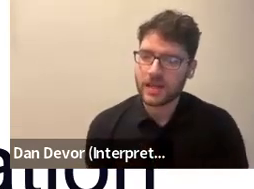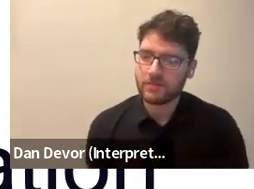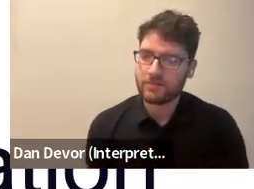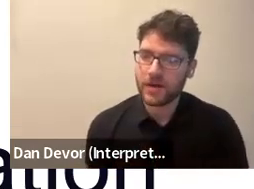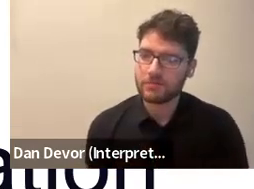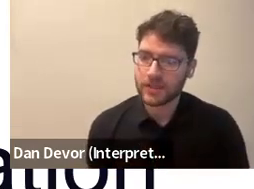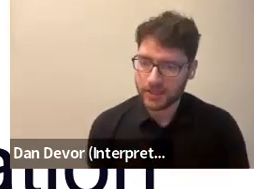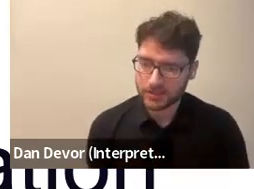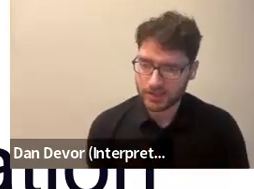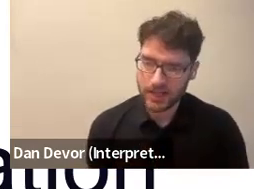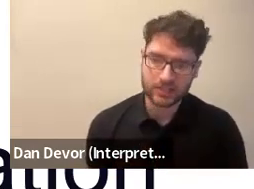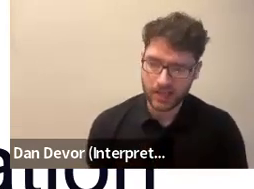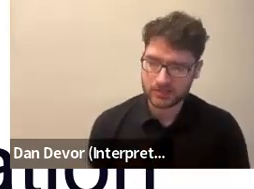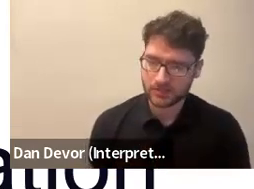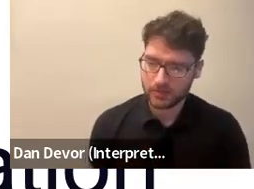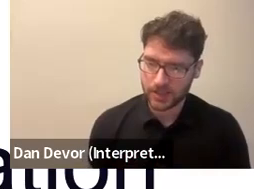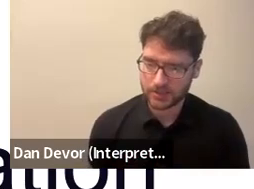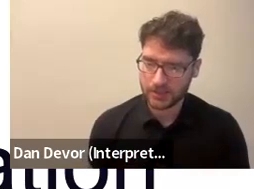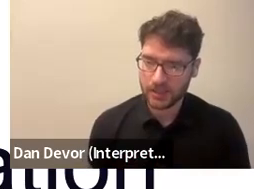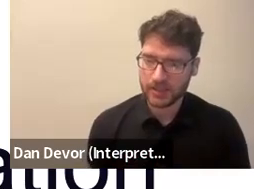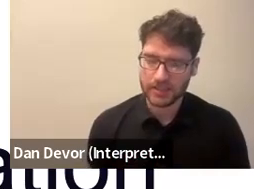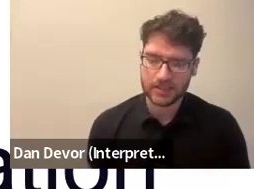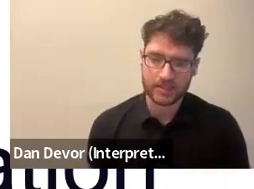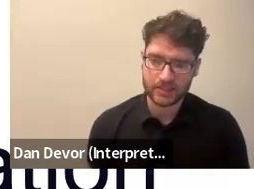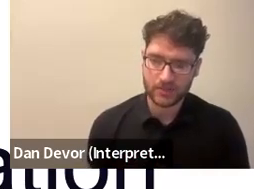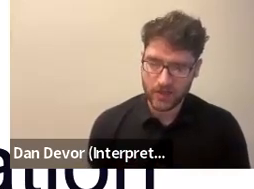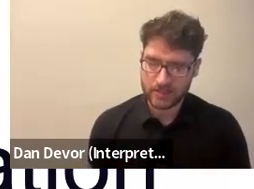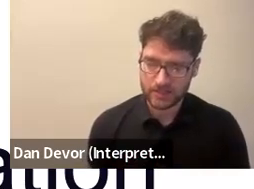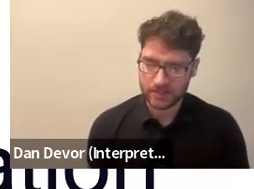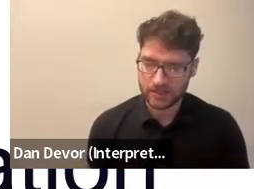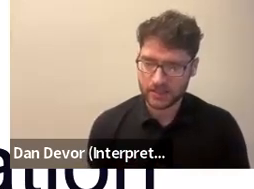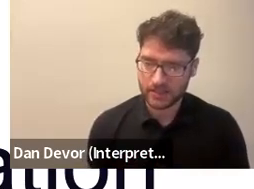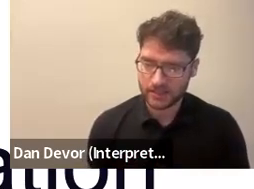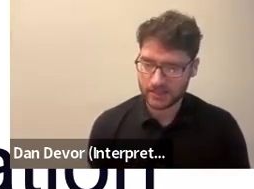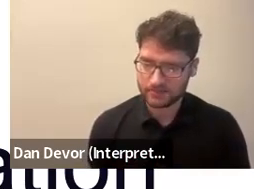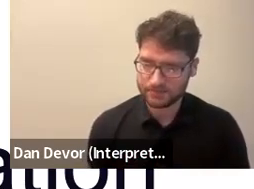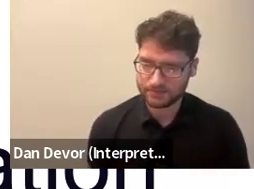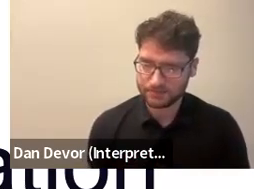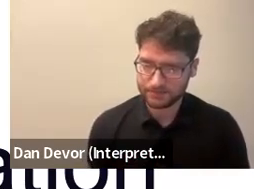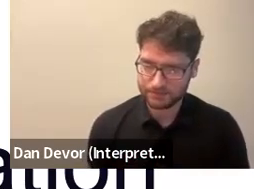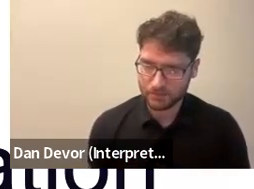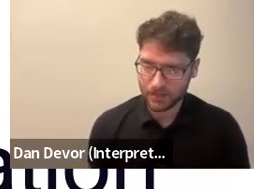there was a publication, an educational publication in the U.S.,